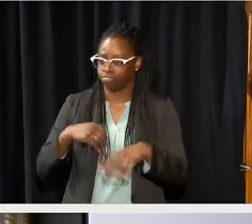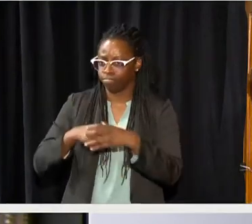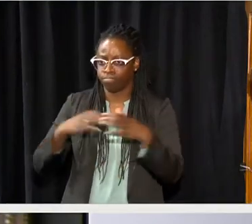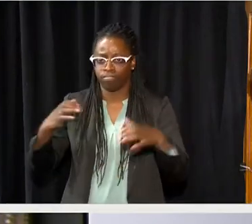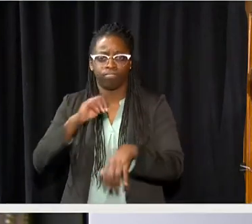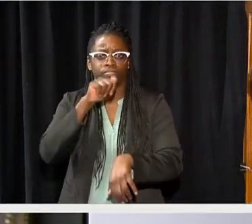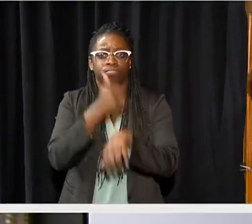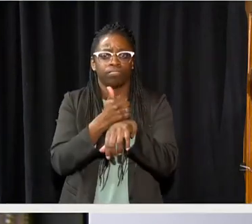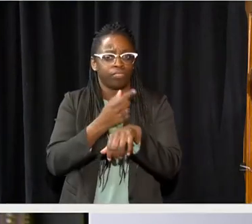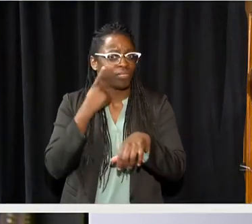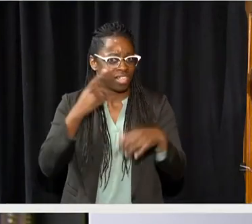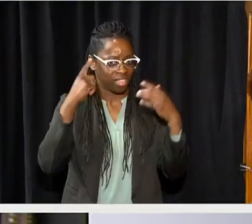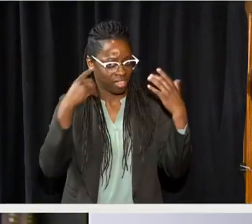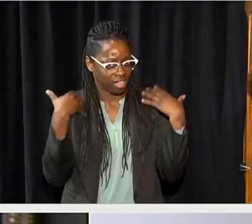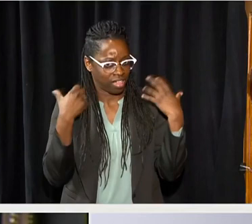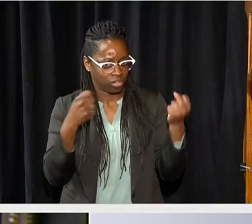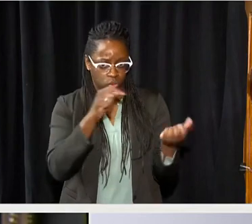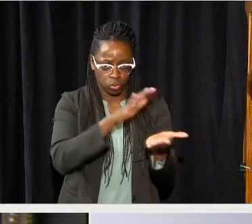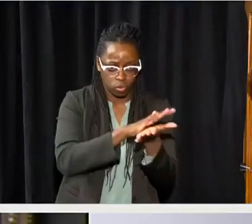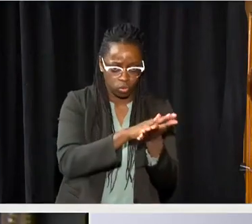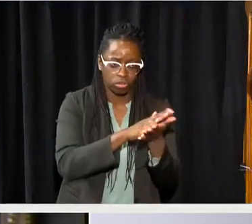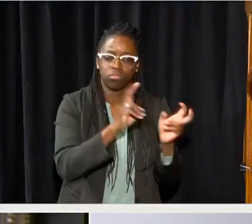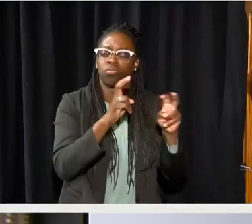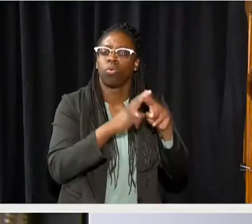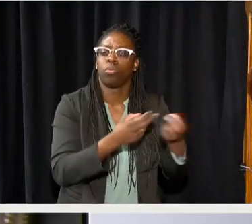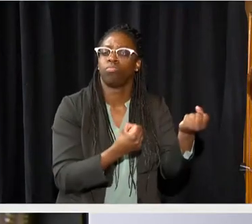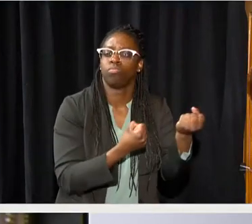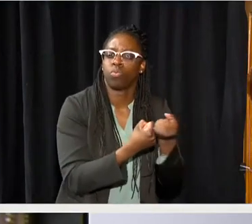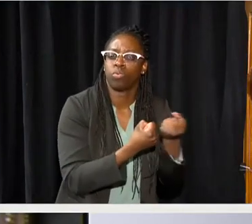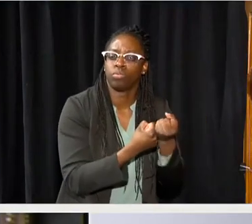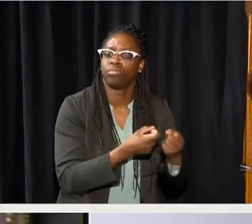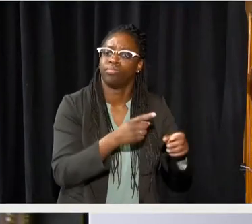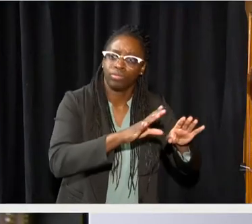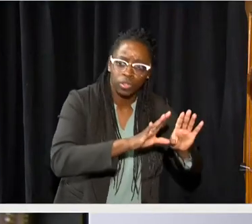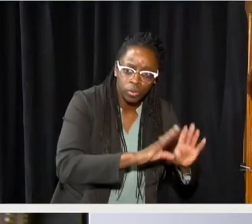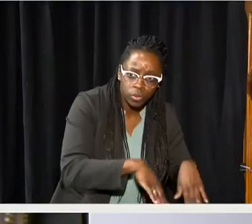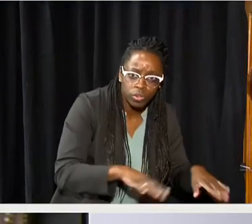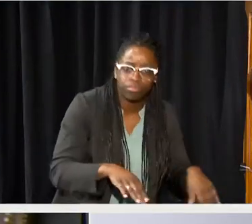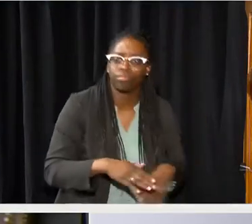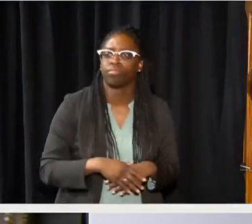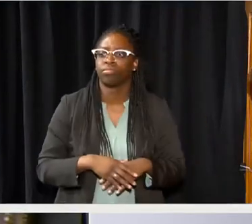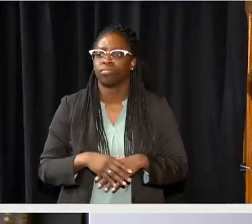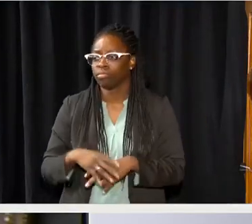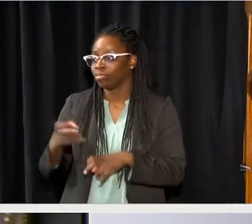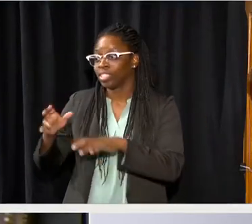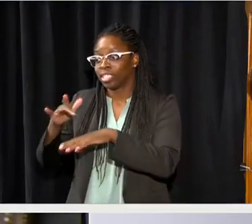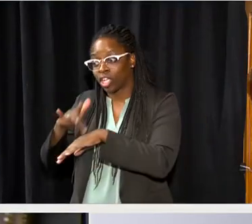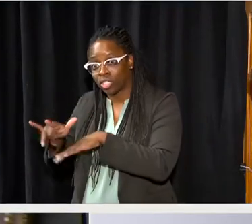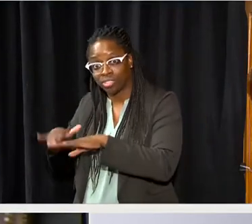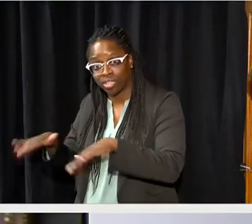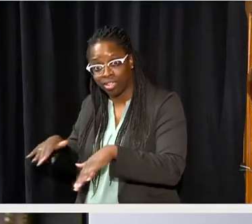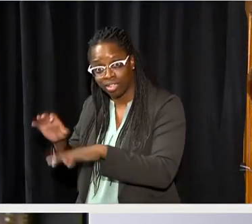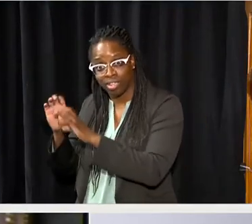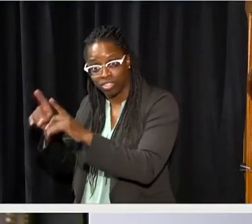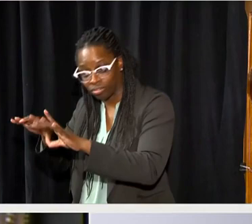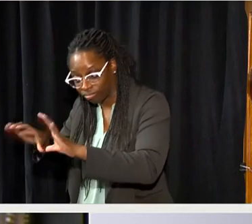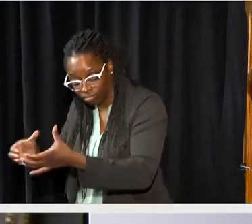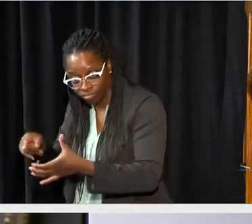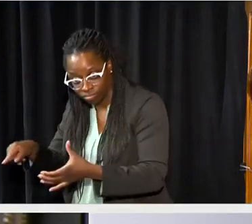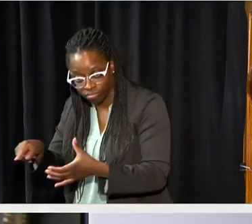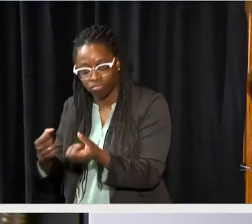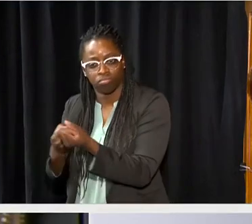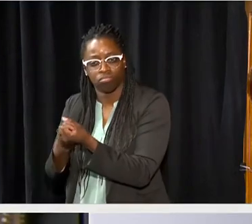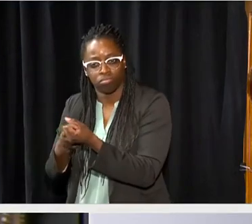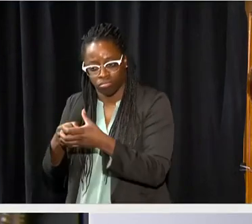early childhood to higher ed. We also launched 26 community behavioral health centers to provide